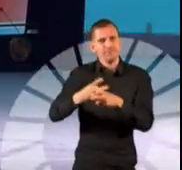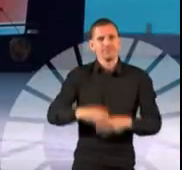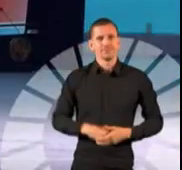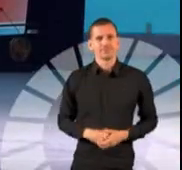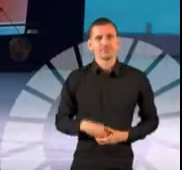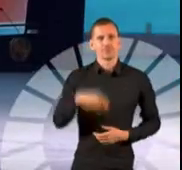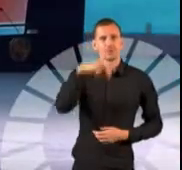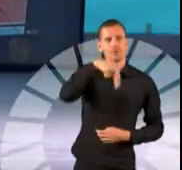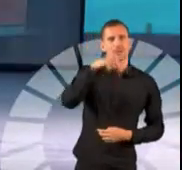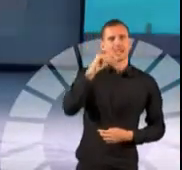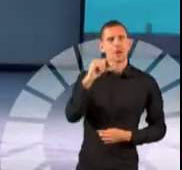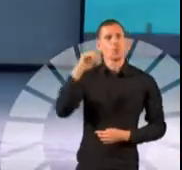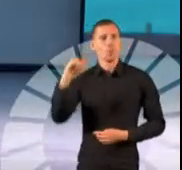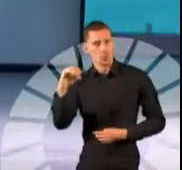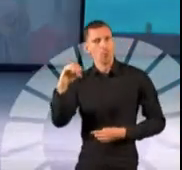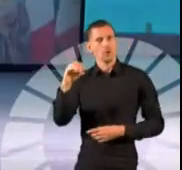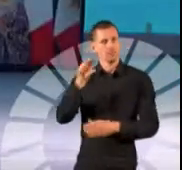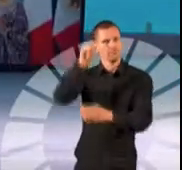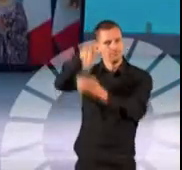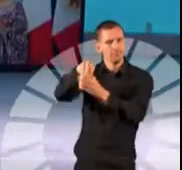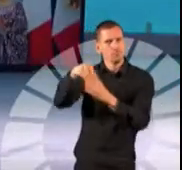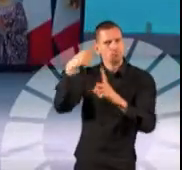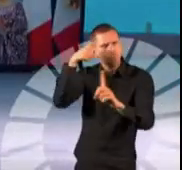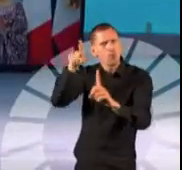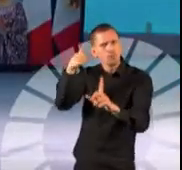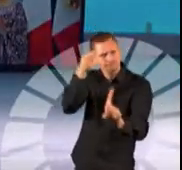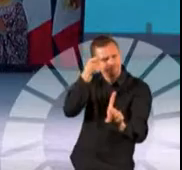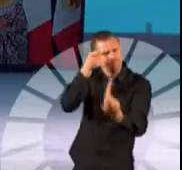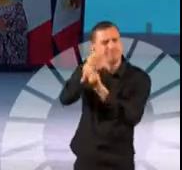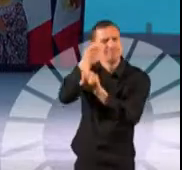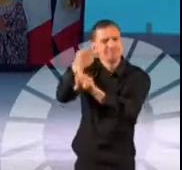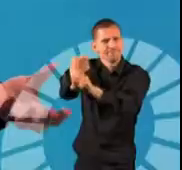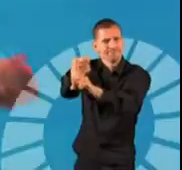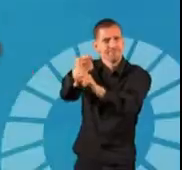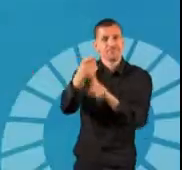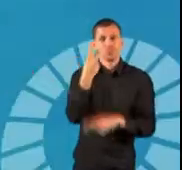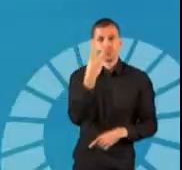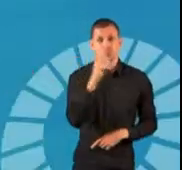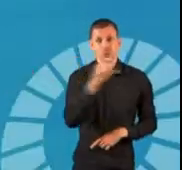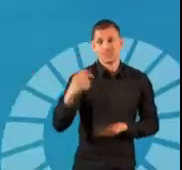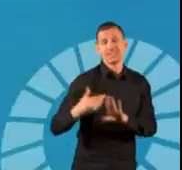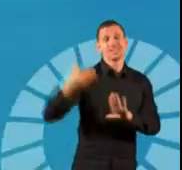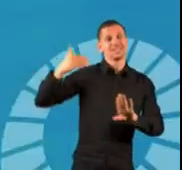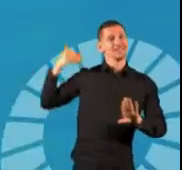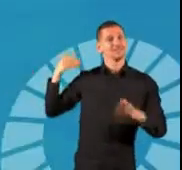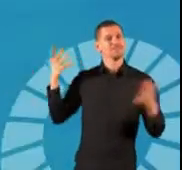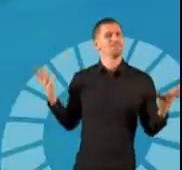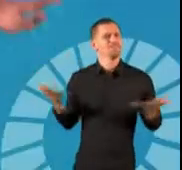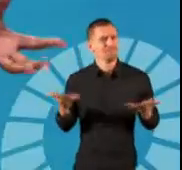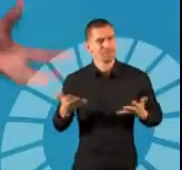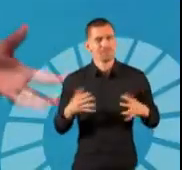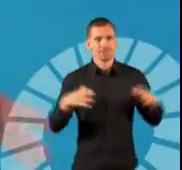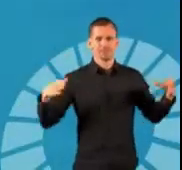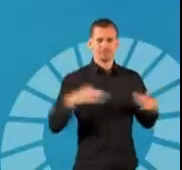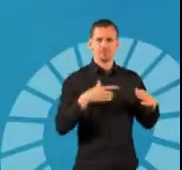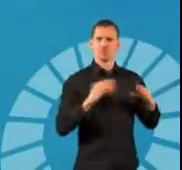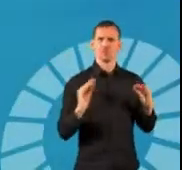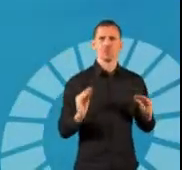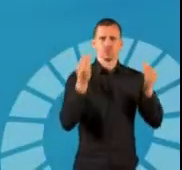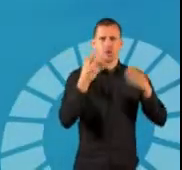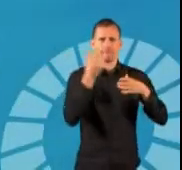And just 2 weeks ago, as the youth leaders, we held a pre-Paris conference where we brought all young people